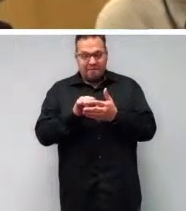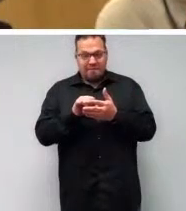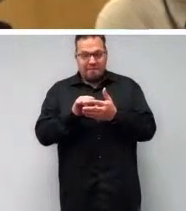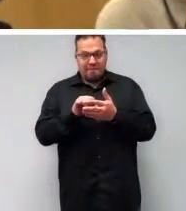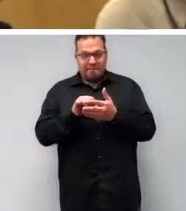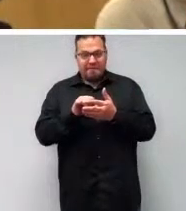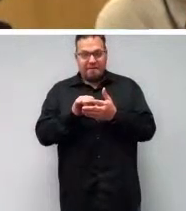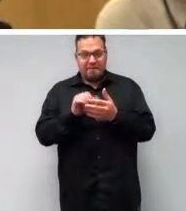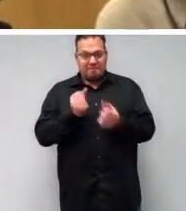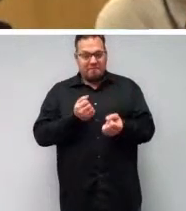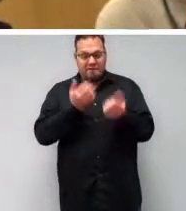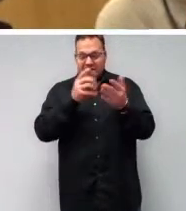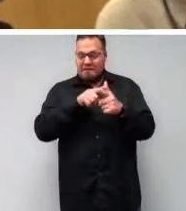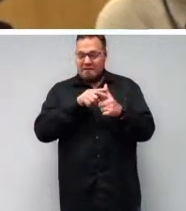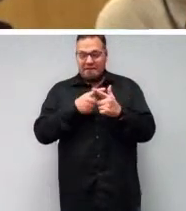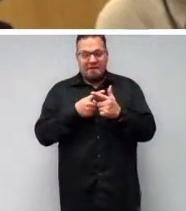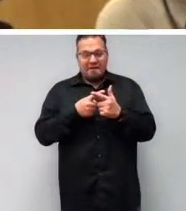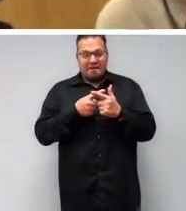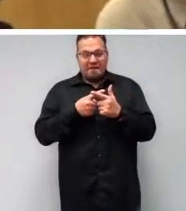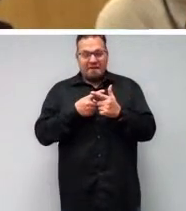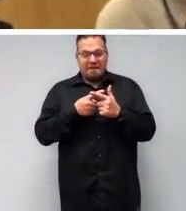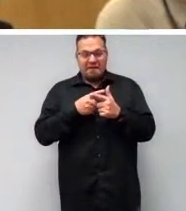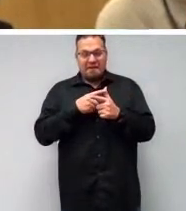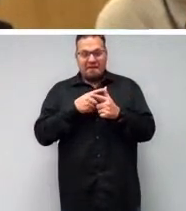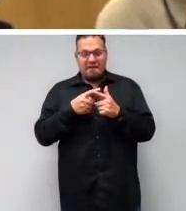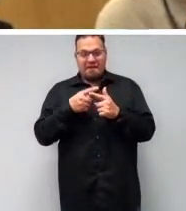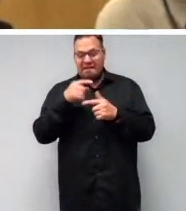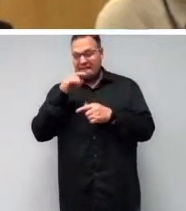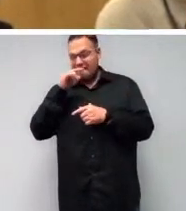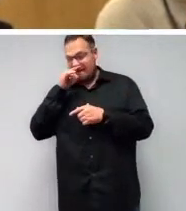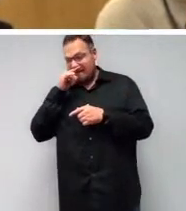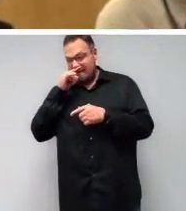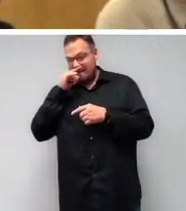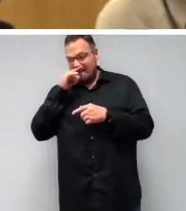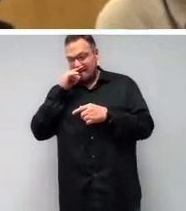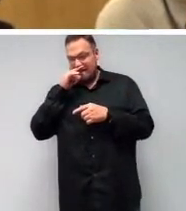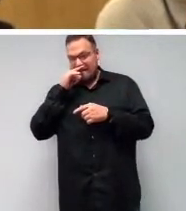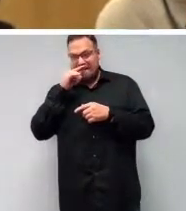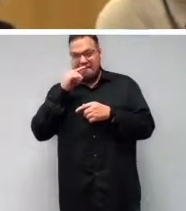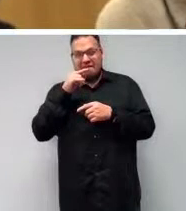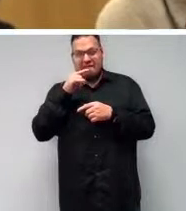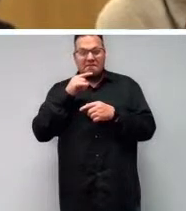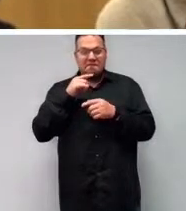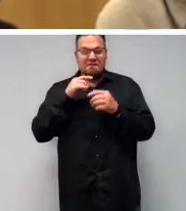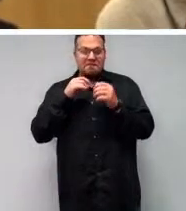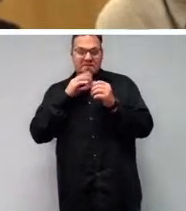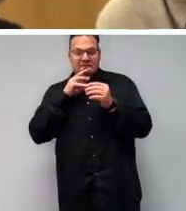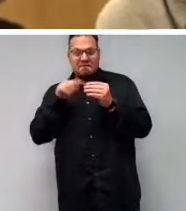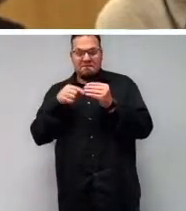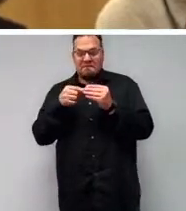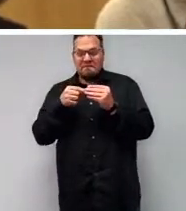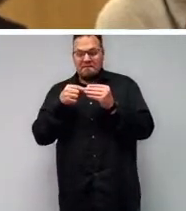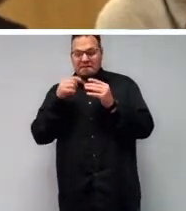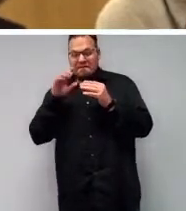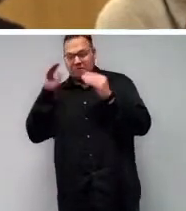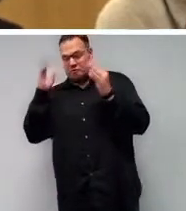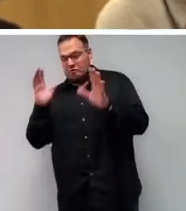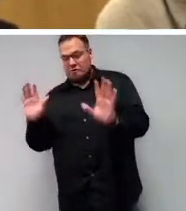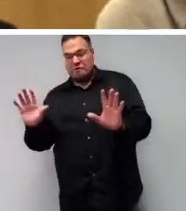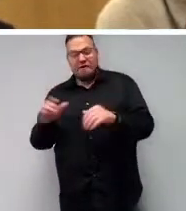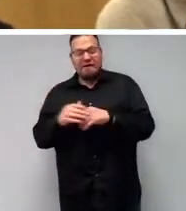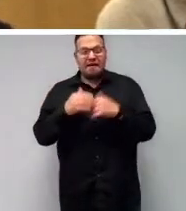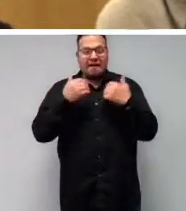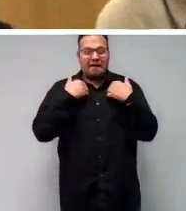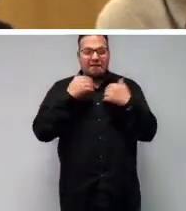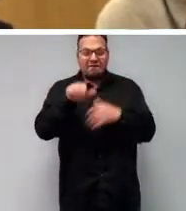presentation and with the kids, I'm going to properly sound like Charlie Brown's teacher. So I have other